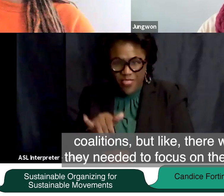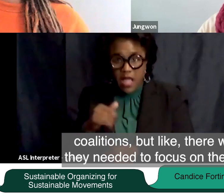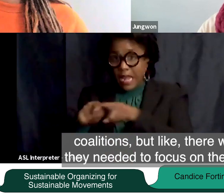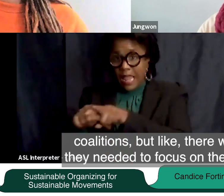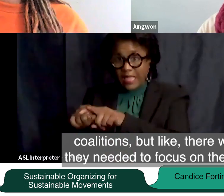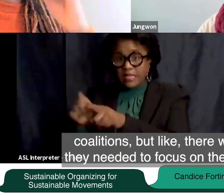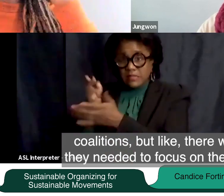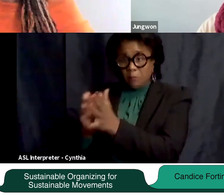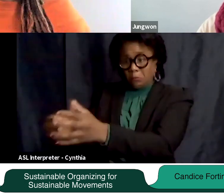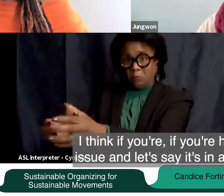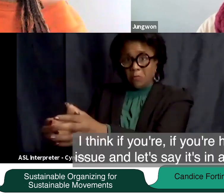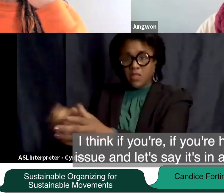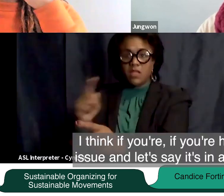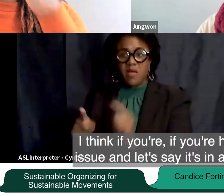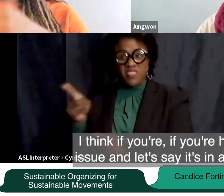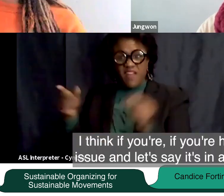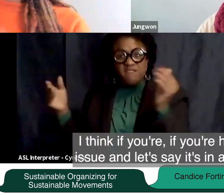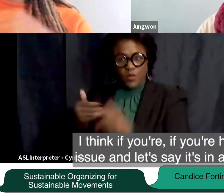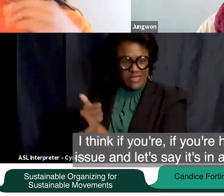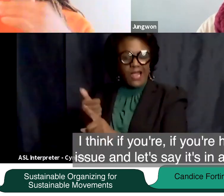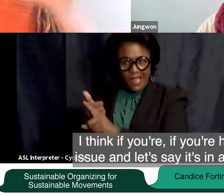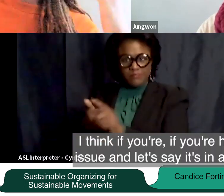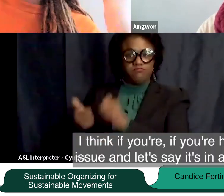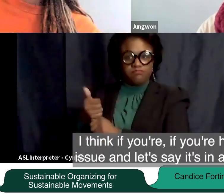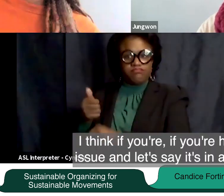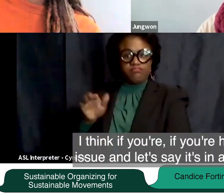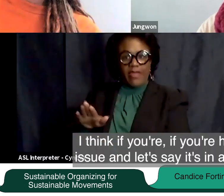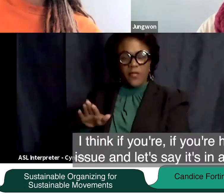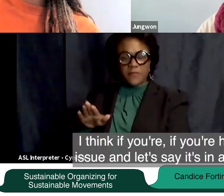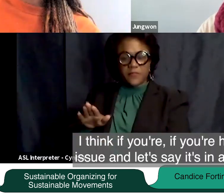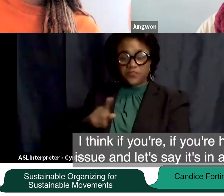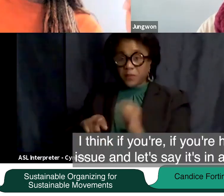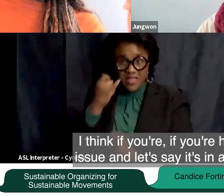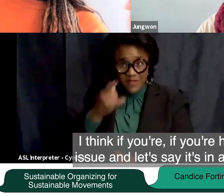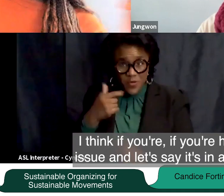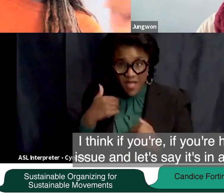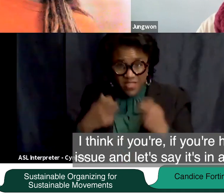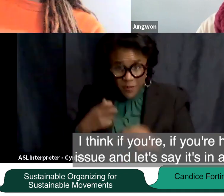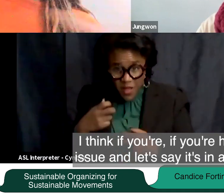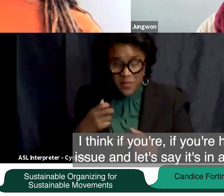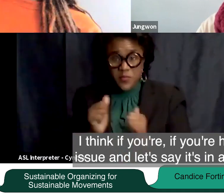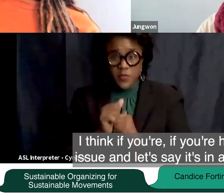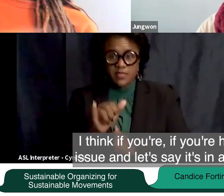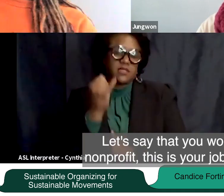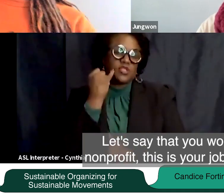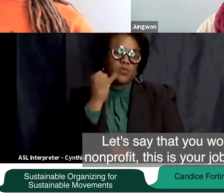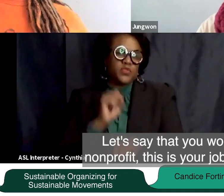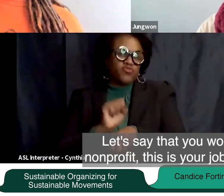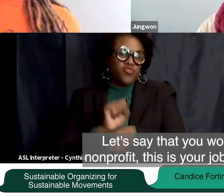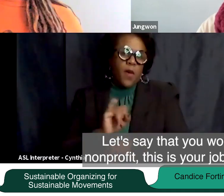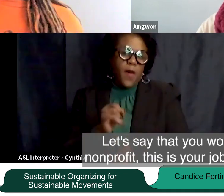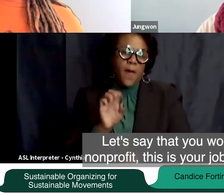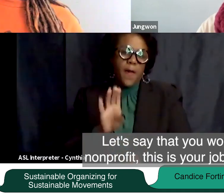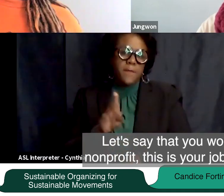needed to focus on their own thing. I think if you're having that issue, and let's say it's in a job, right? Let's say that